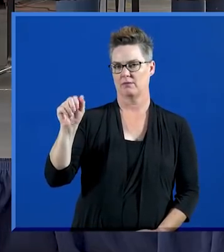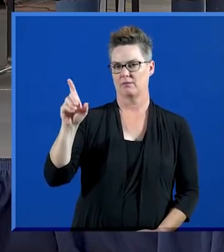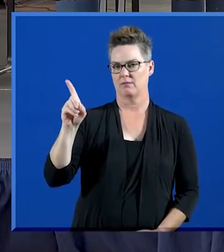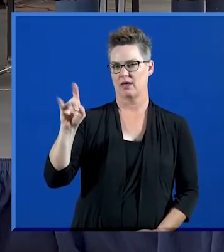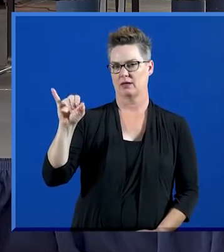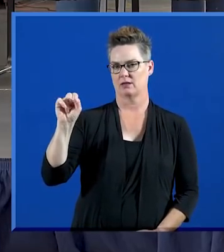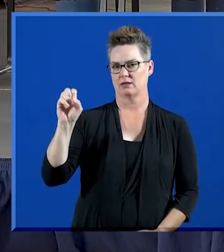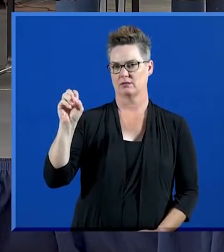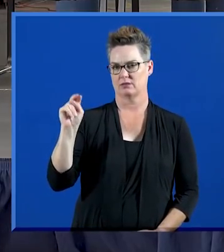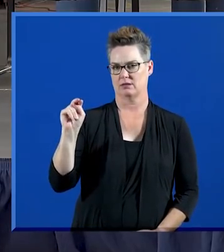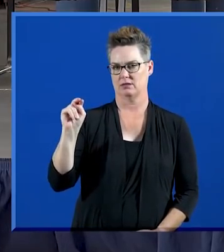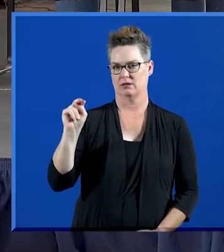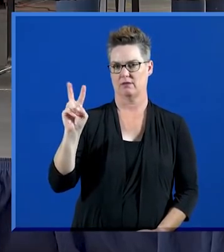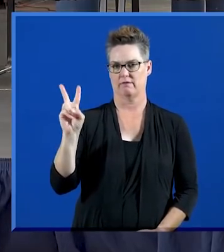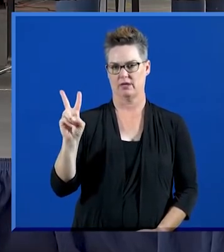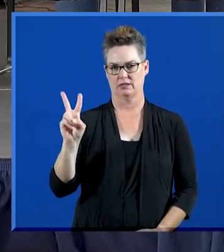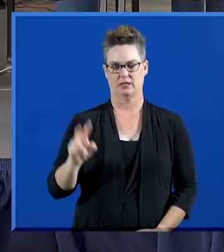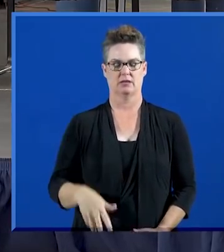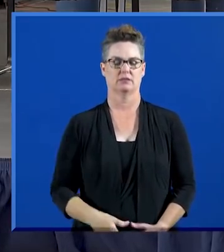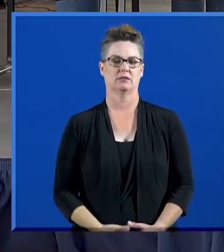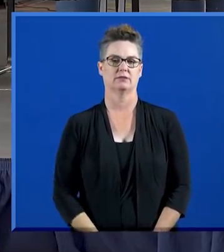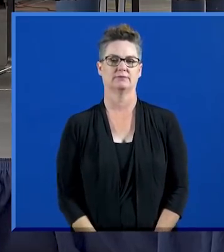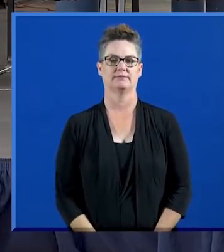Madison Vasquez.